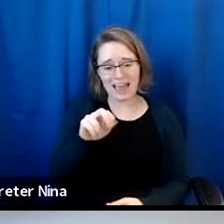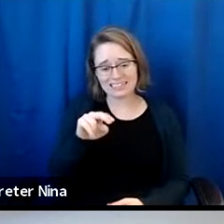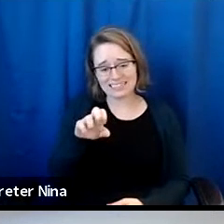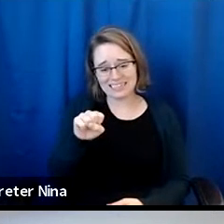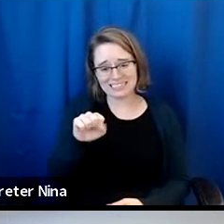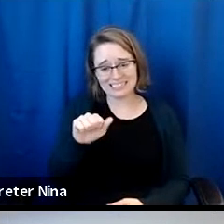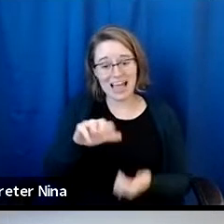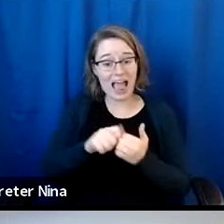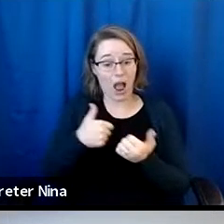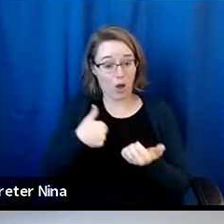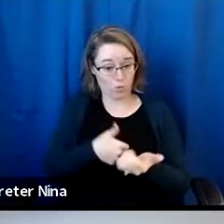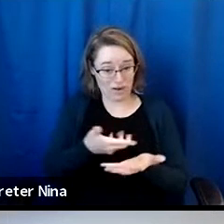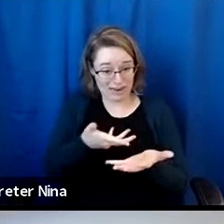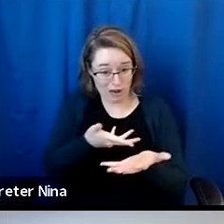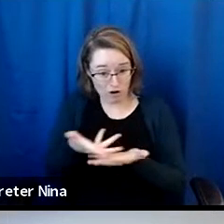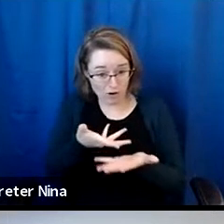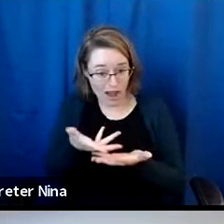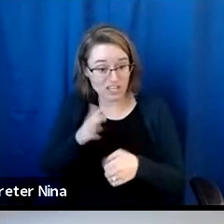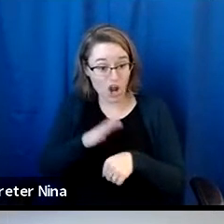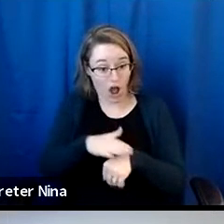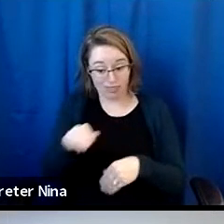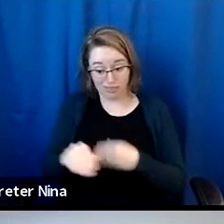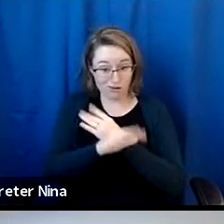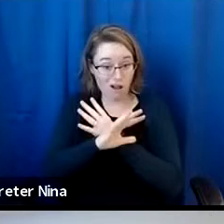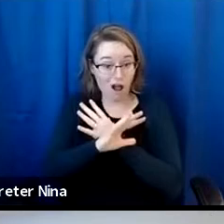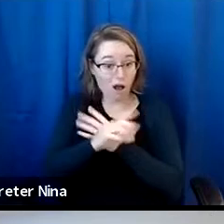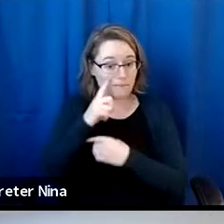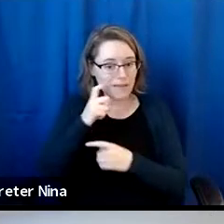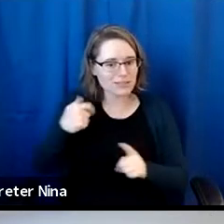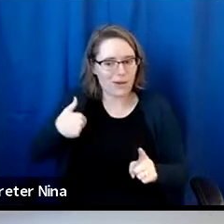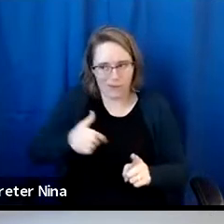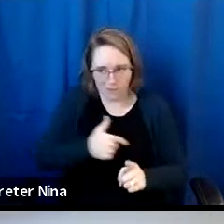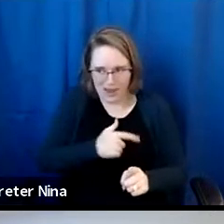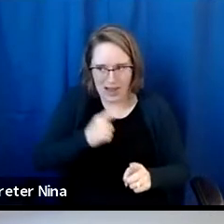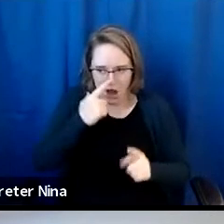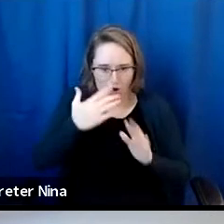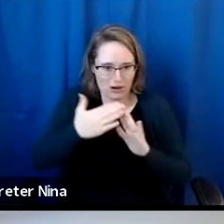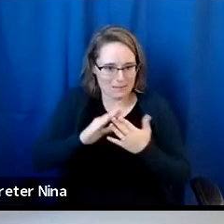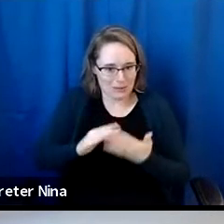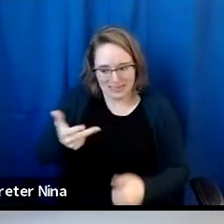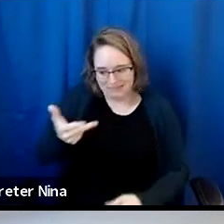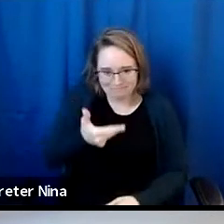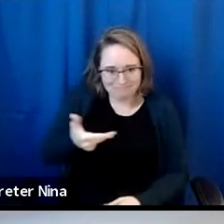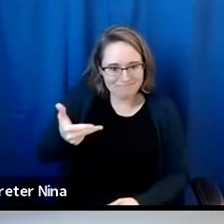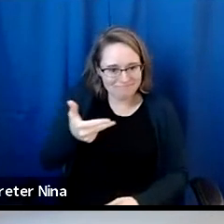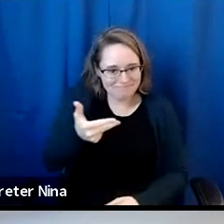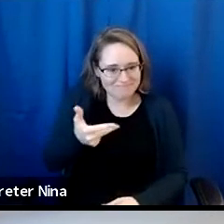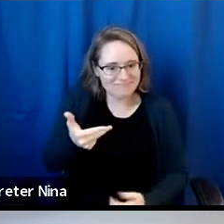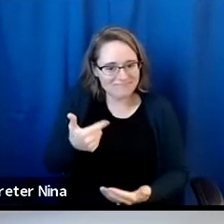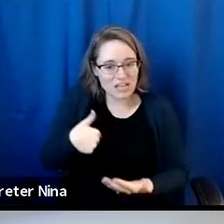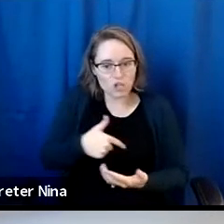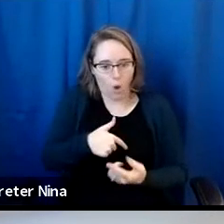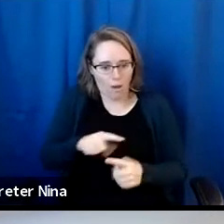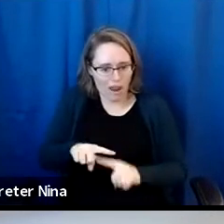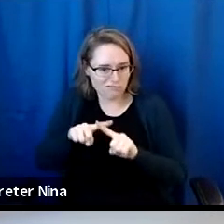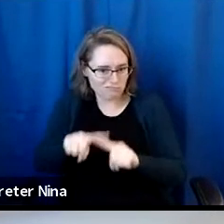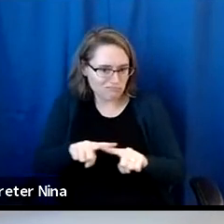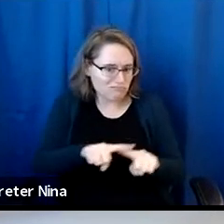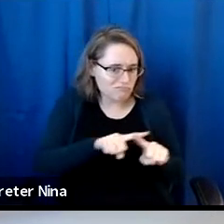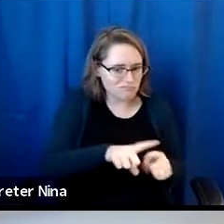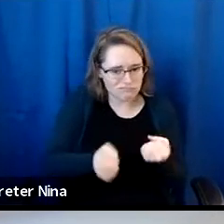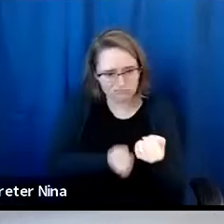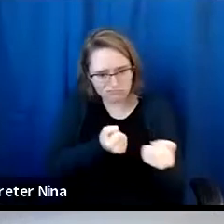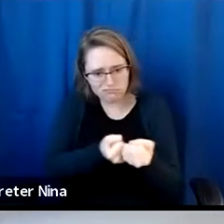interact on this call, because we are a community amongst ourselves, right? And so we lean on each other to be able